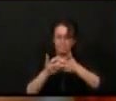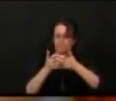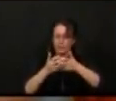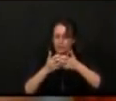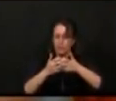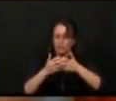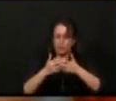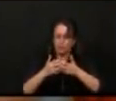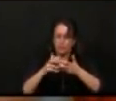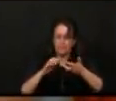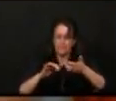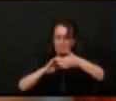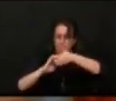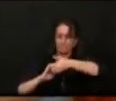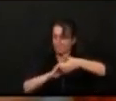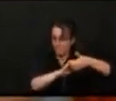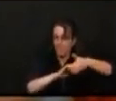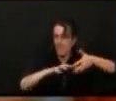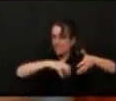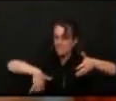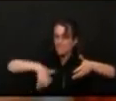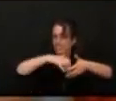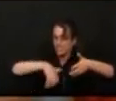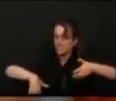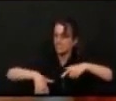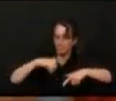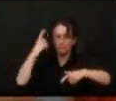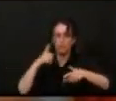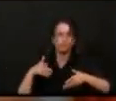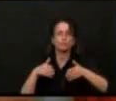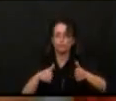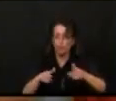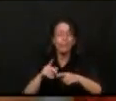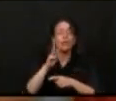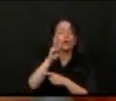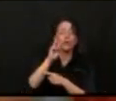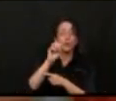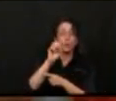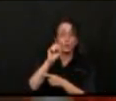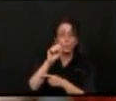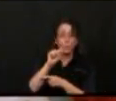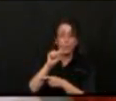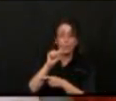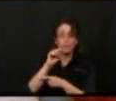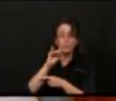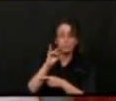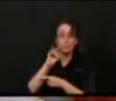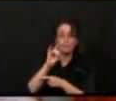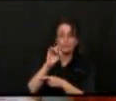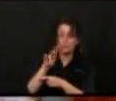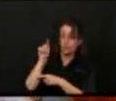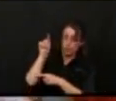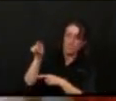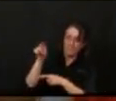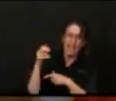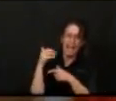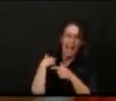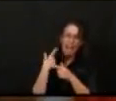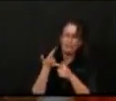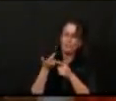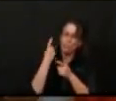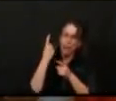on. Part of that is that it'd just be such a time-consuming project, we wouldn't be able to work on anything else.